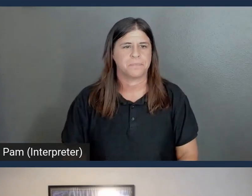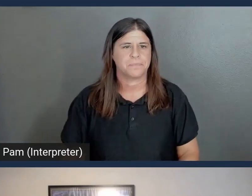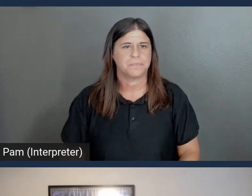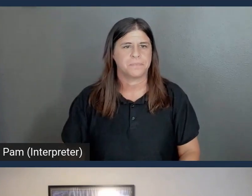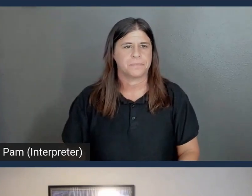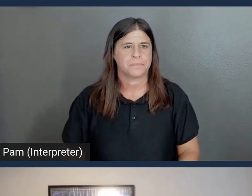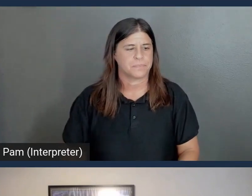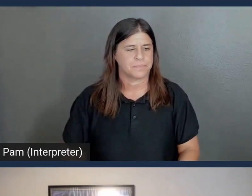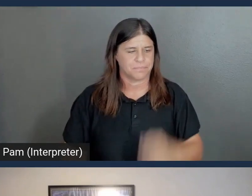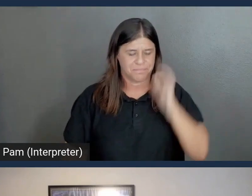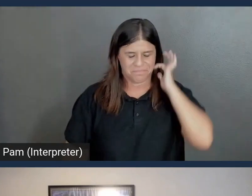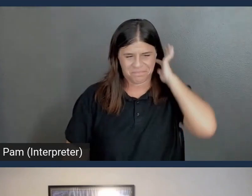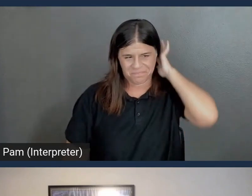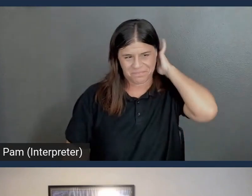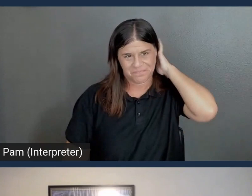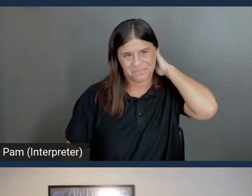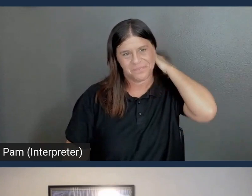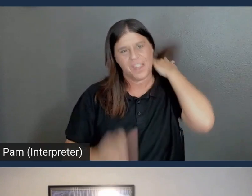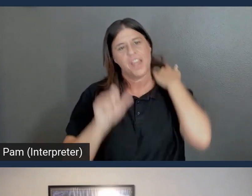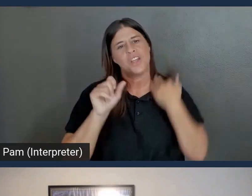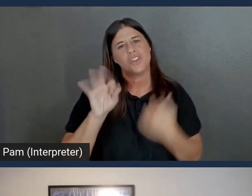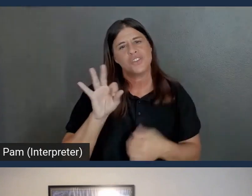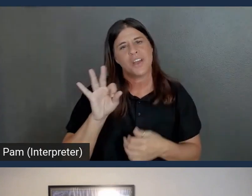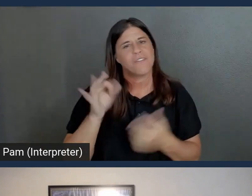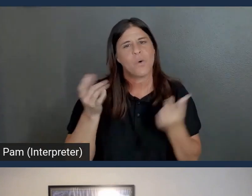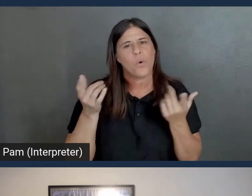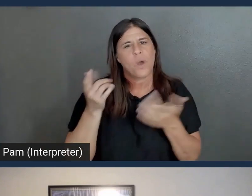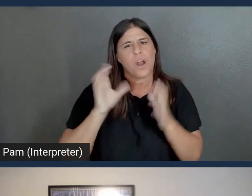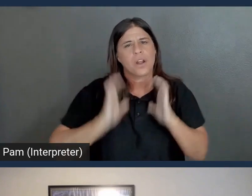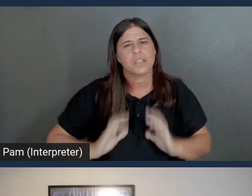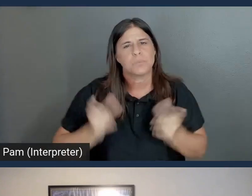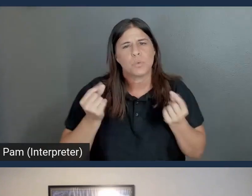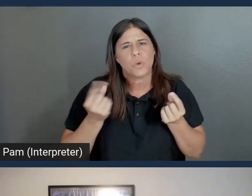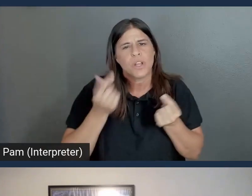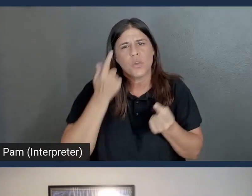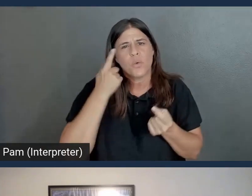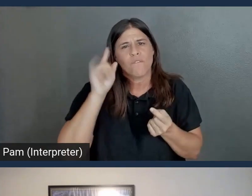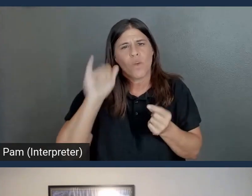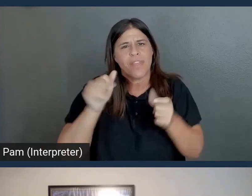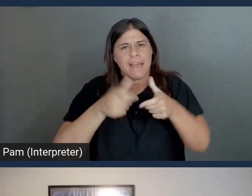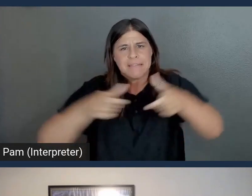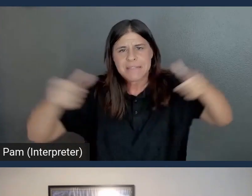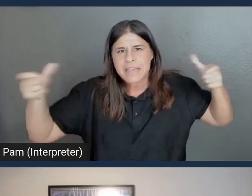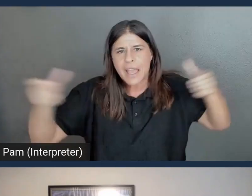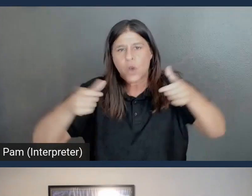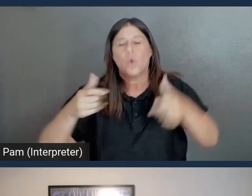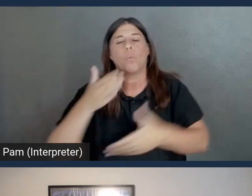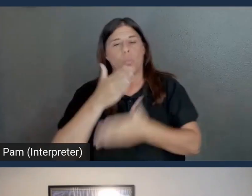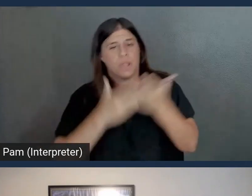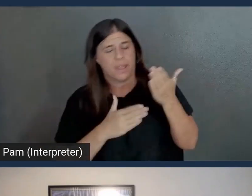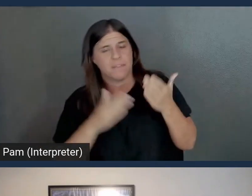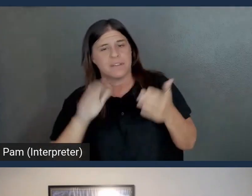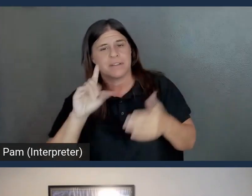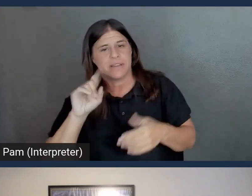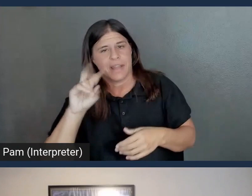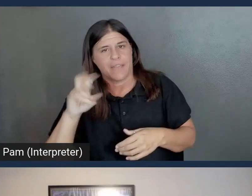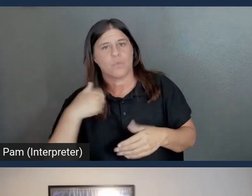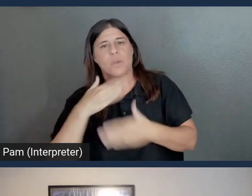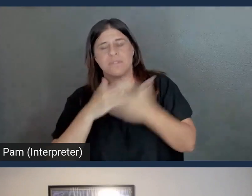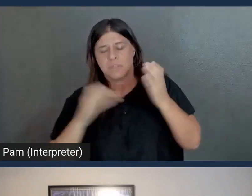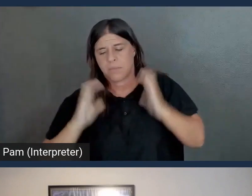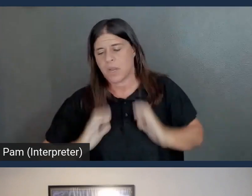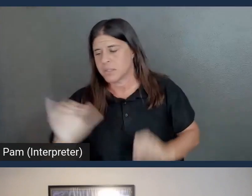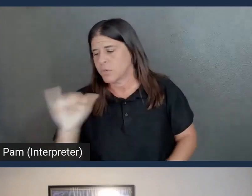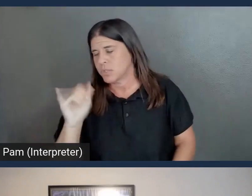Yeah. So what kind of things are our customers doing that are at this kind of scale? We have a couple of customers, you know, we have customers